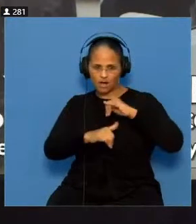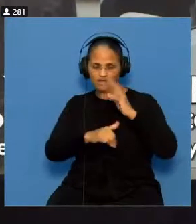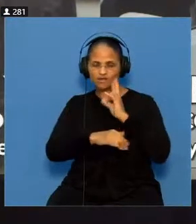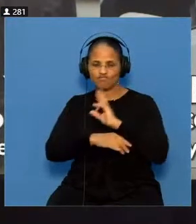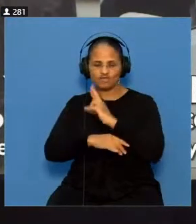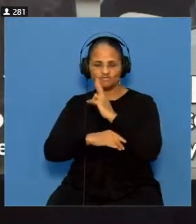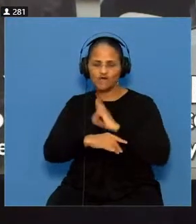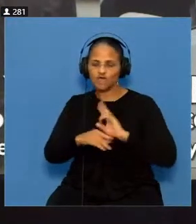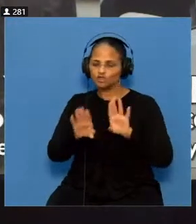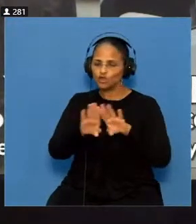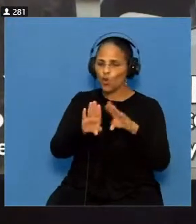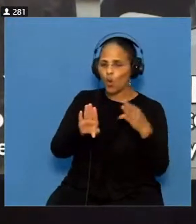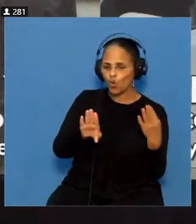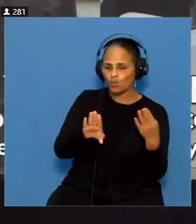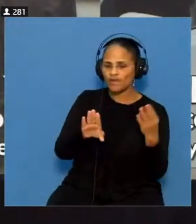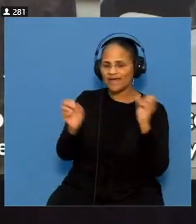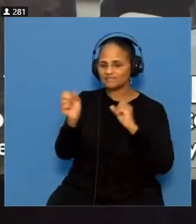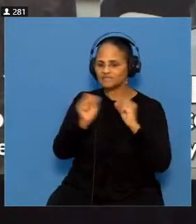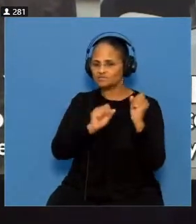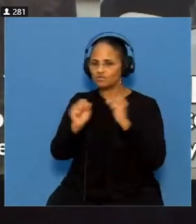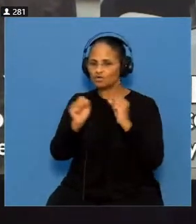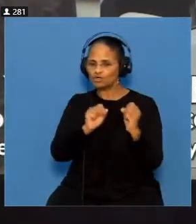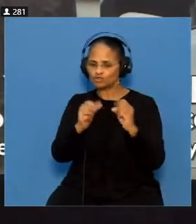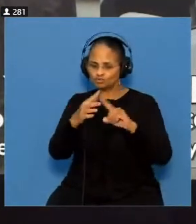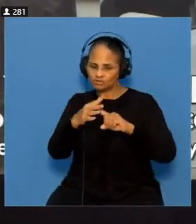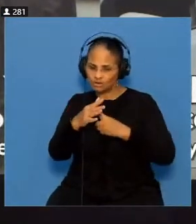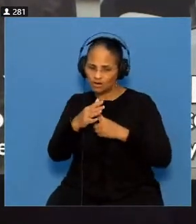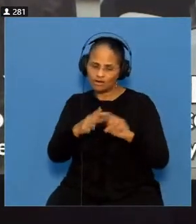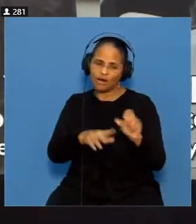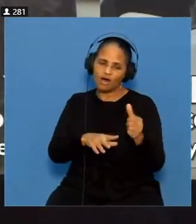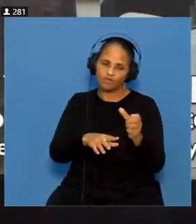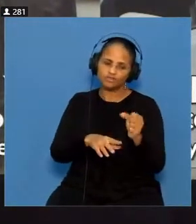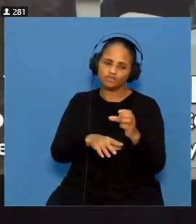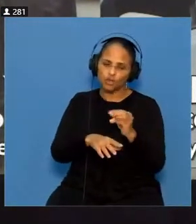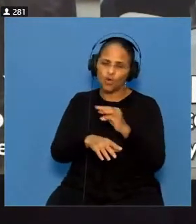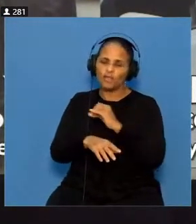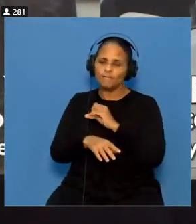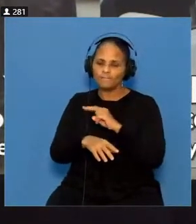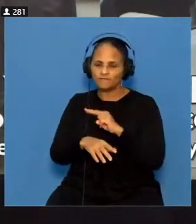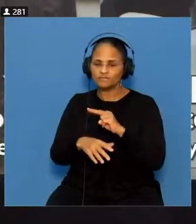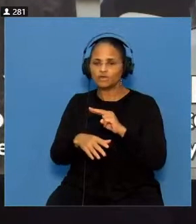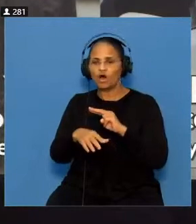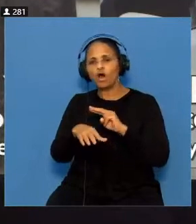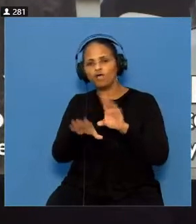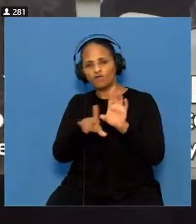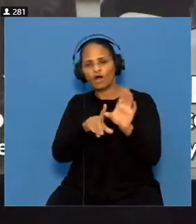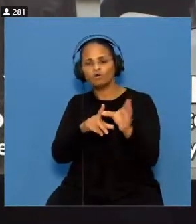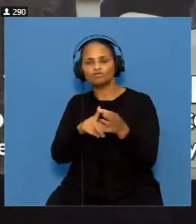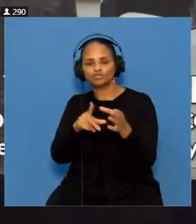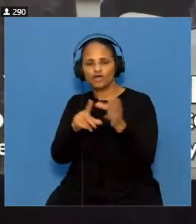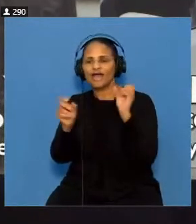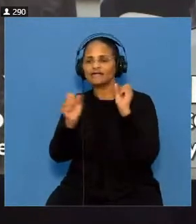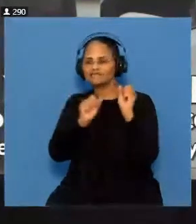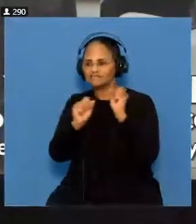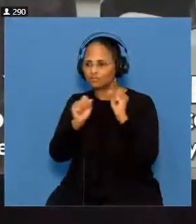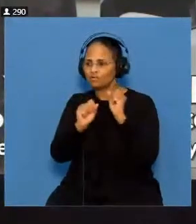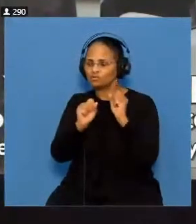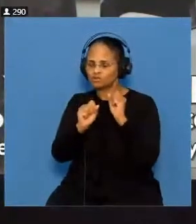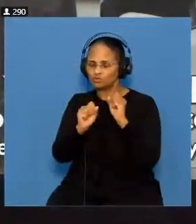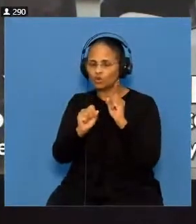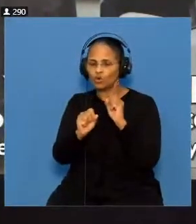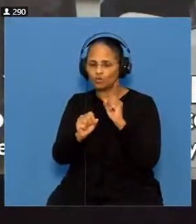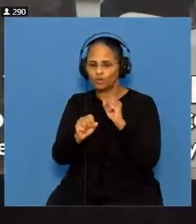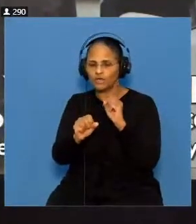be open, sporting activities to recommence, and others. So the Ministry of Youth and Culture and Sports will be reaching out to the sporting organizations to